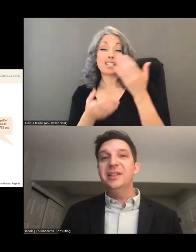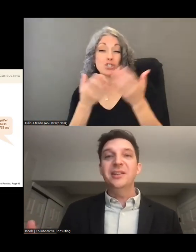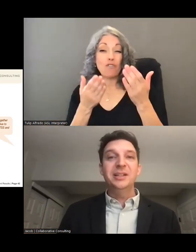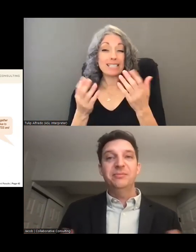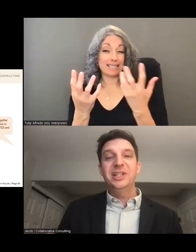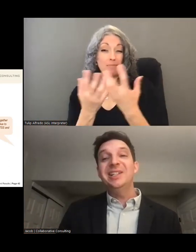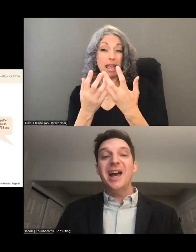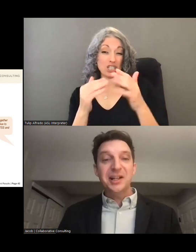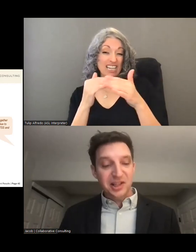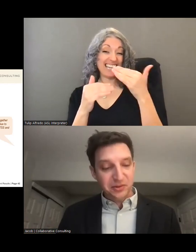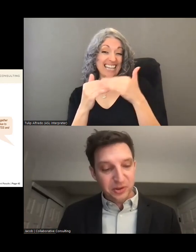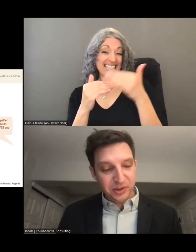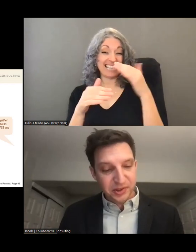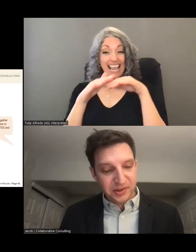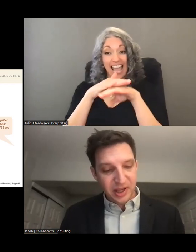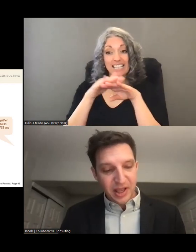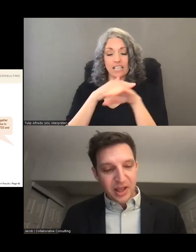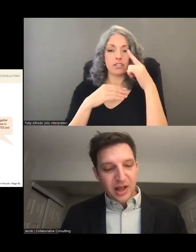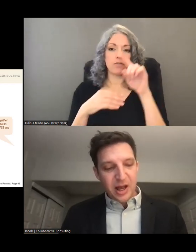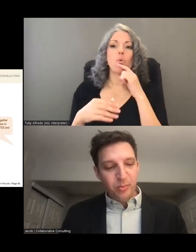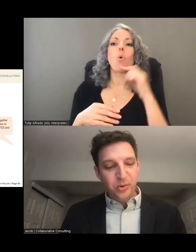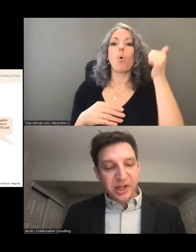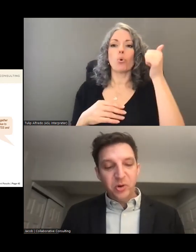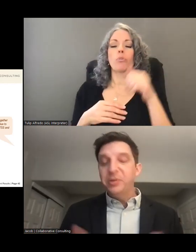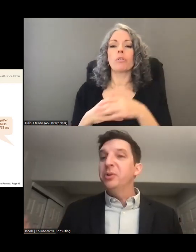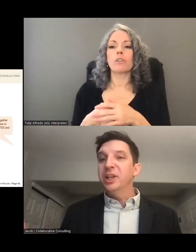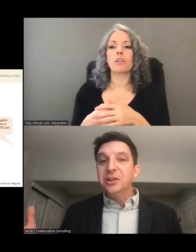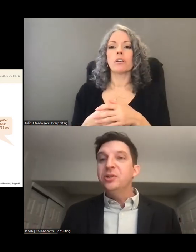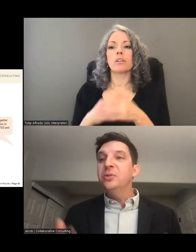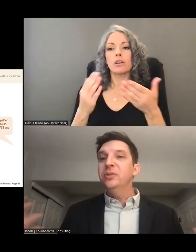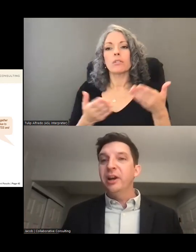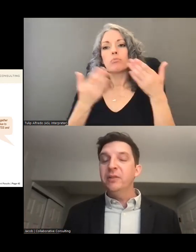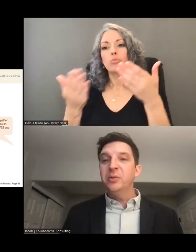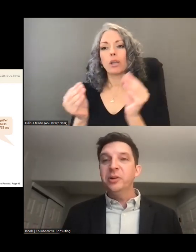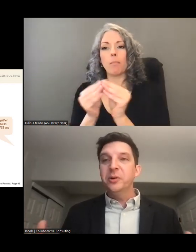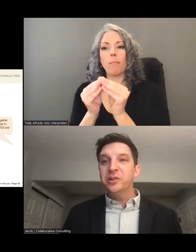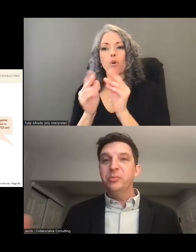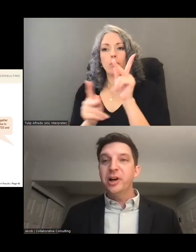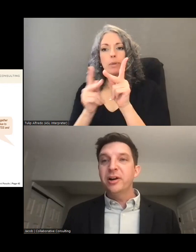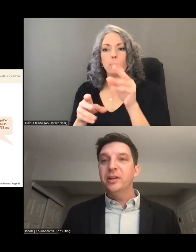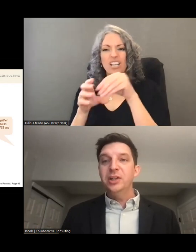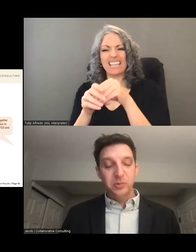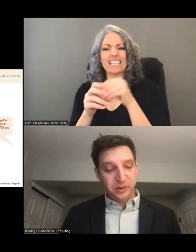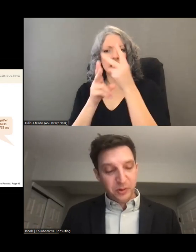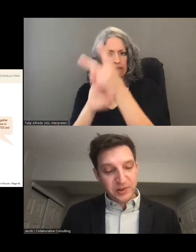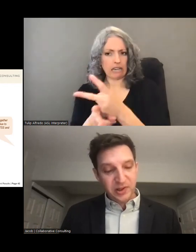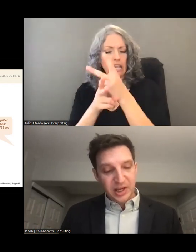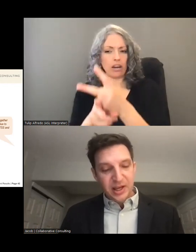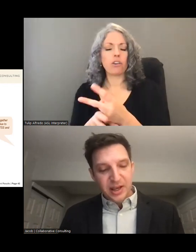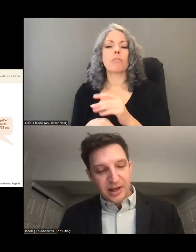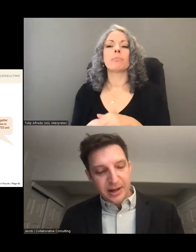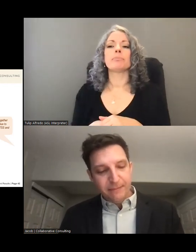or easy to access for older adults. Bringing more people into the caregiving workforce or the broader aging